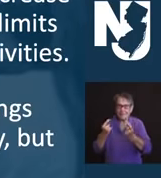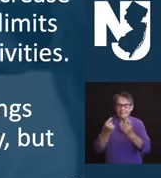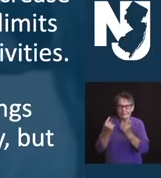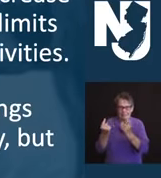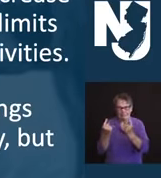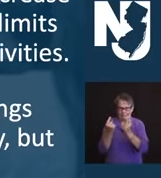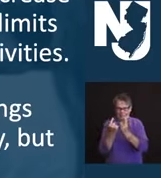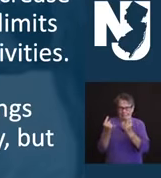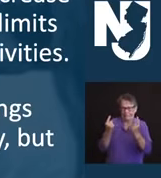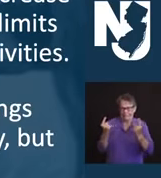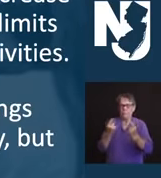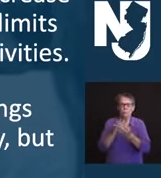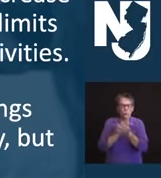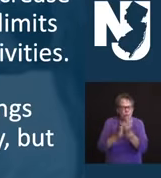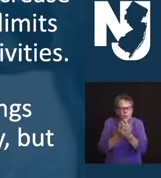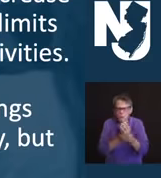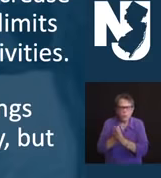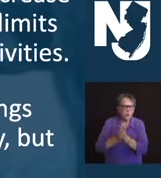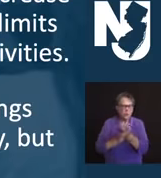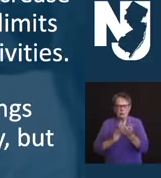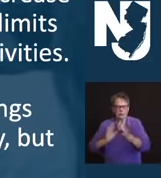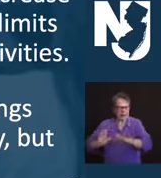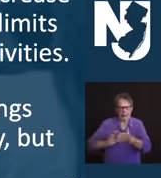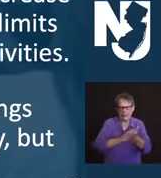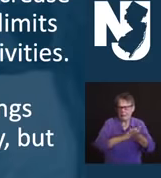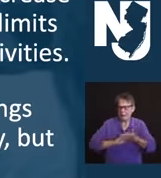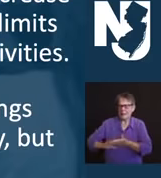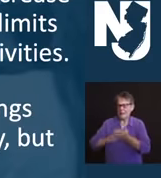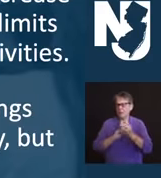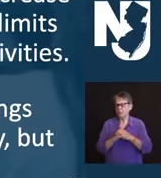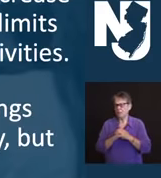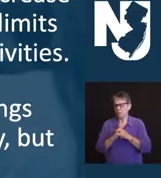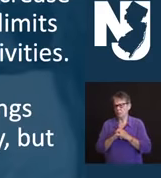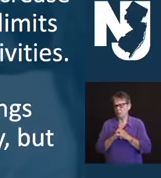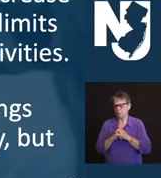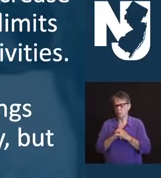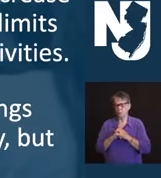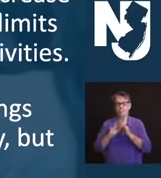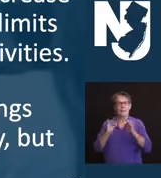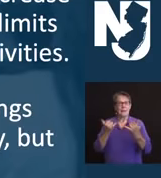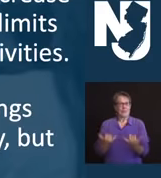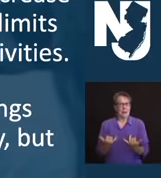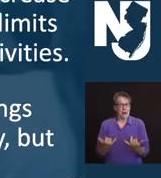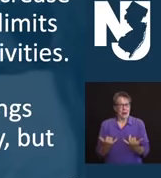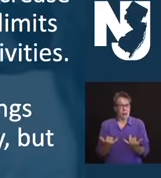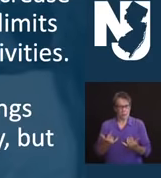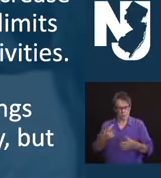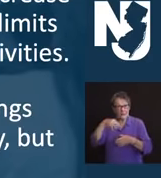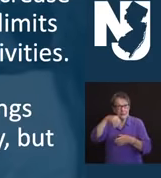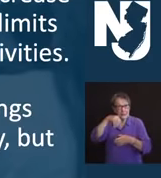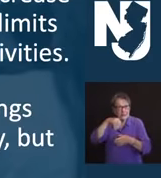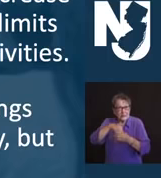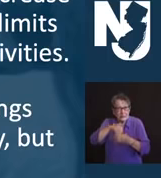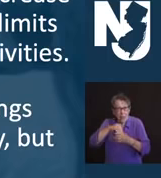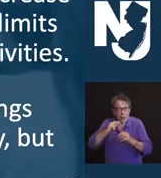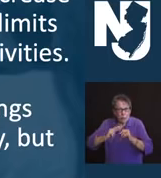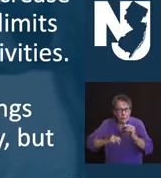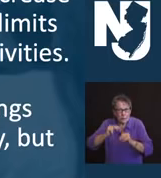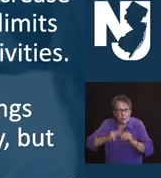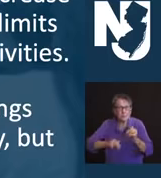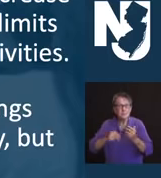capacity, but such number cannot now exceed 100 persons. That's up from 50. The 100-person maximum, again,